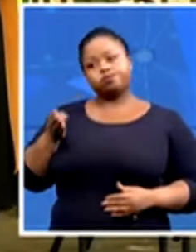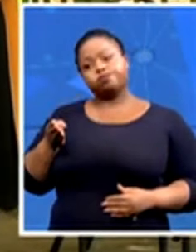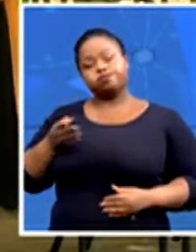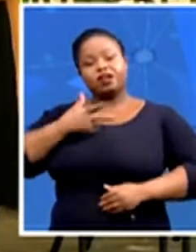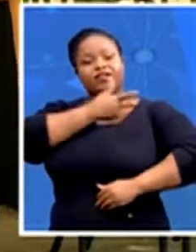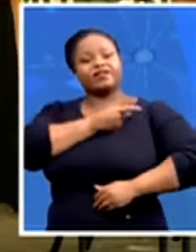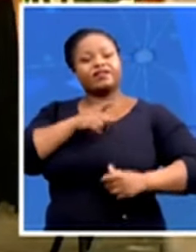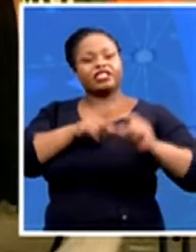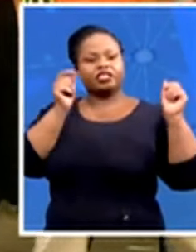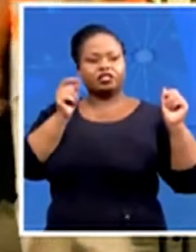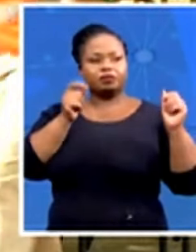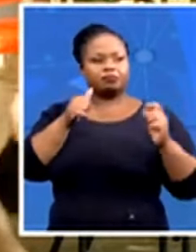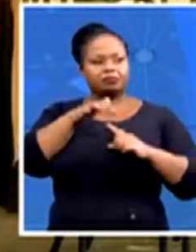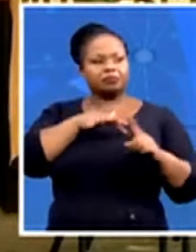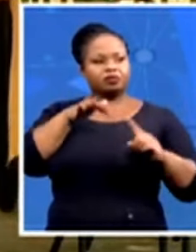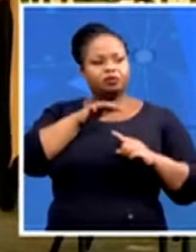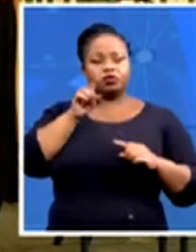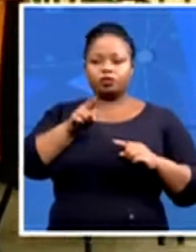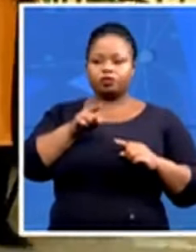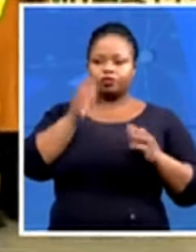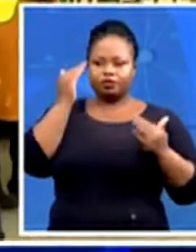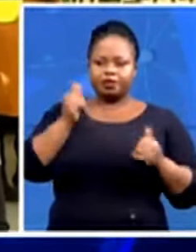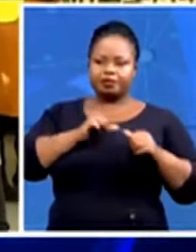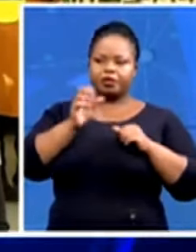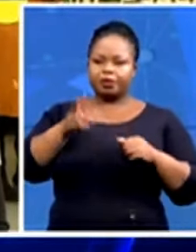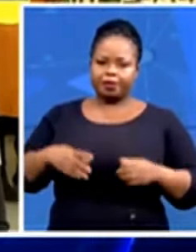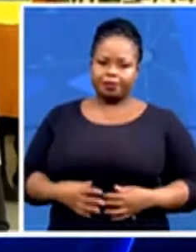is expected to get better. Apumilele, thank you so much for that update.